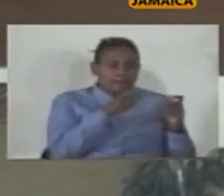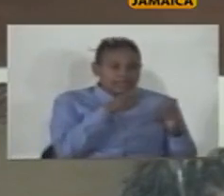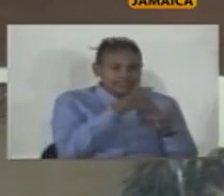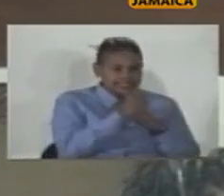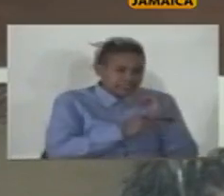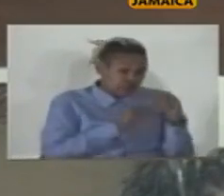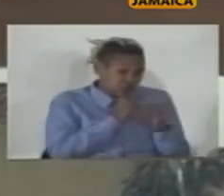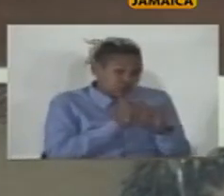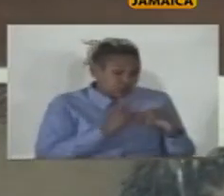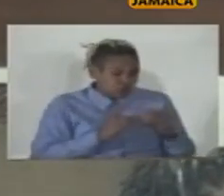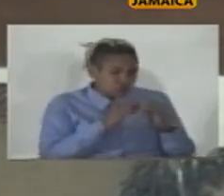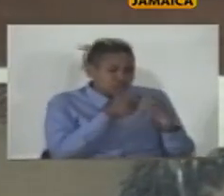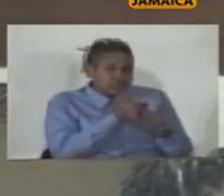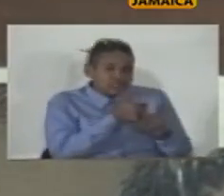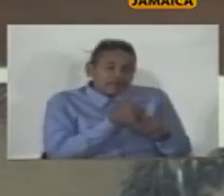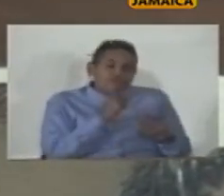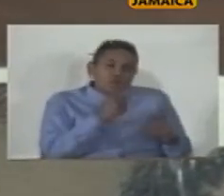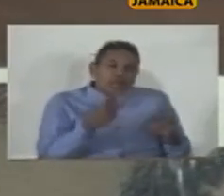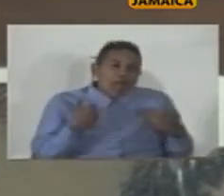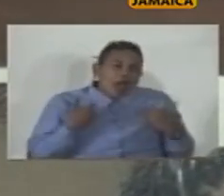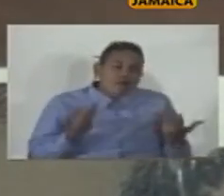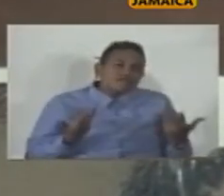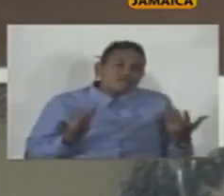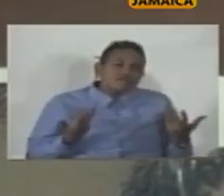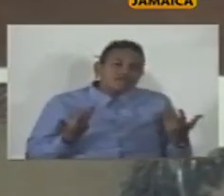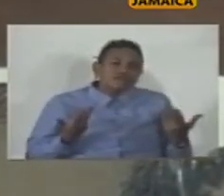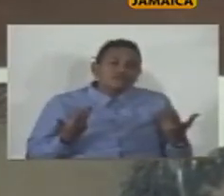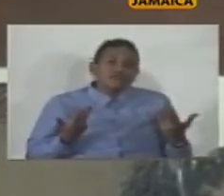Mr. Speaker, has